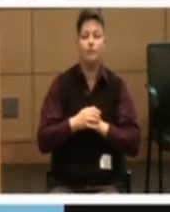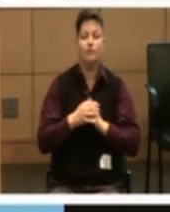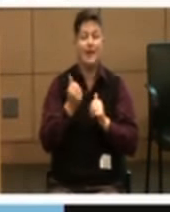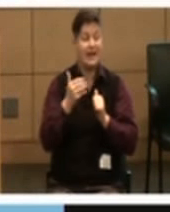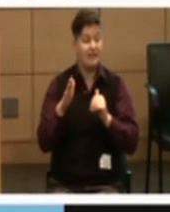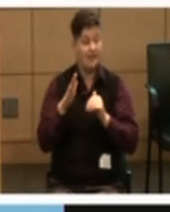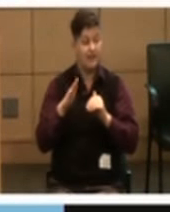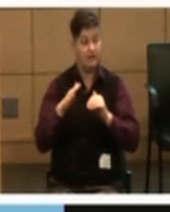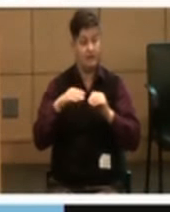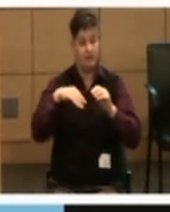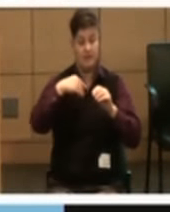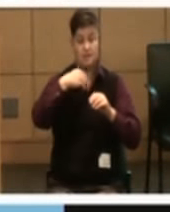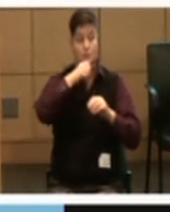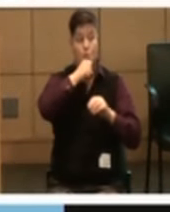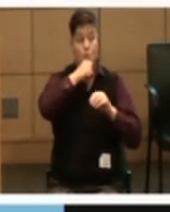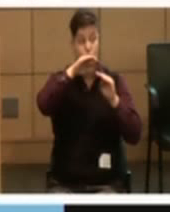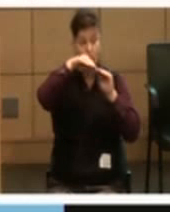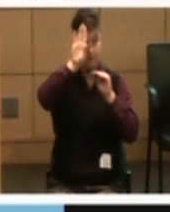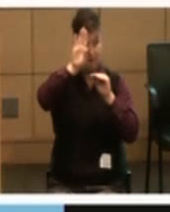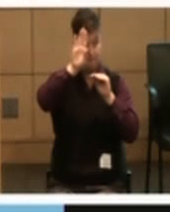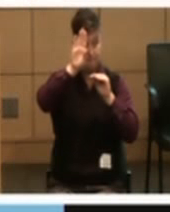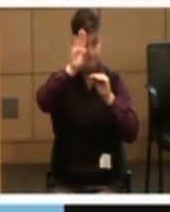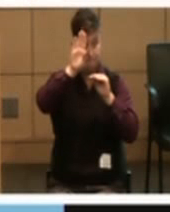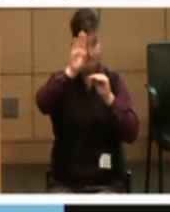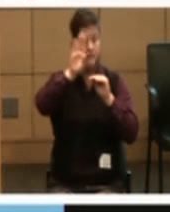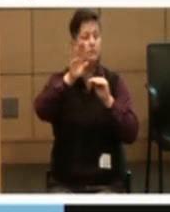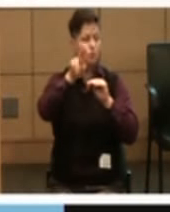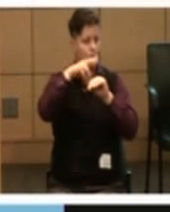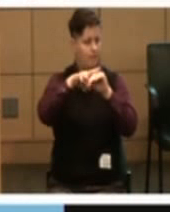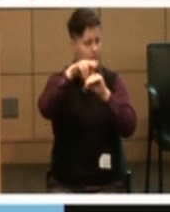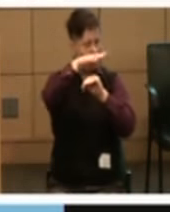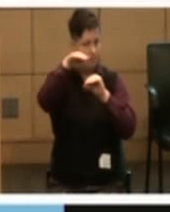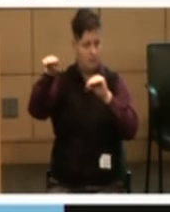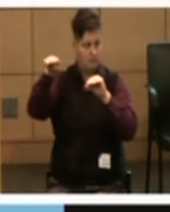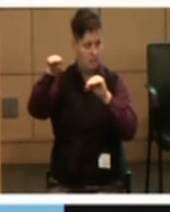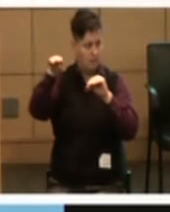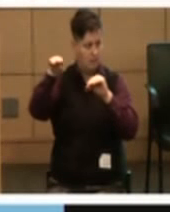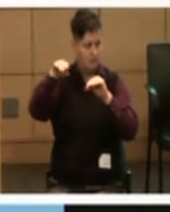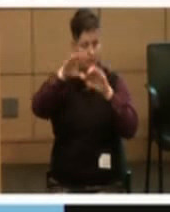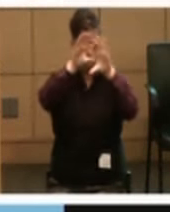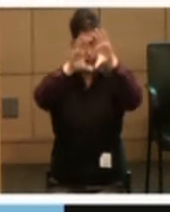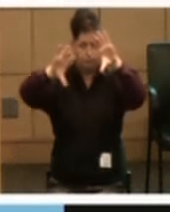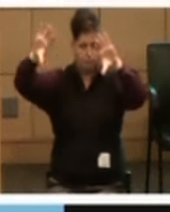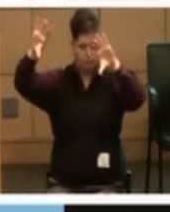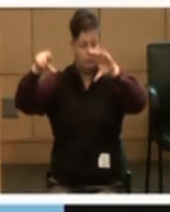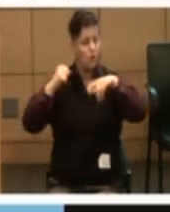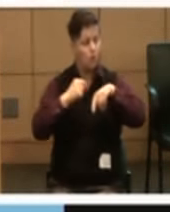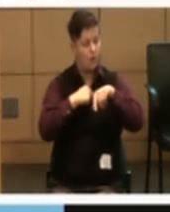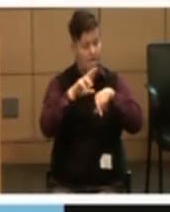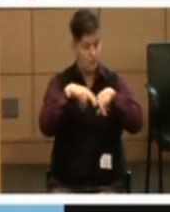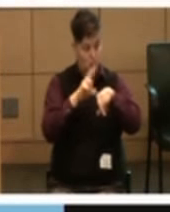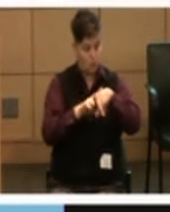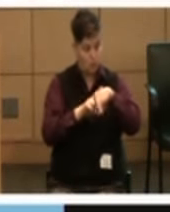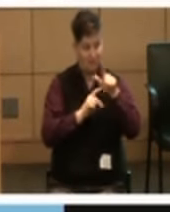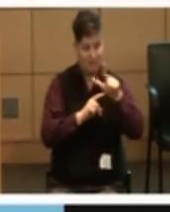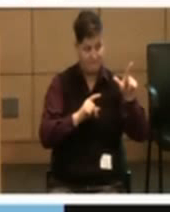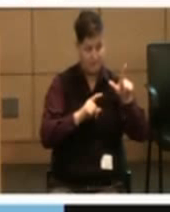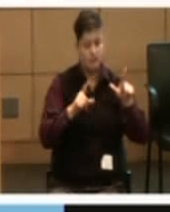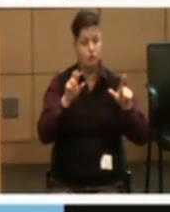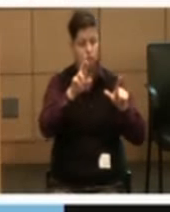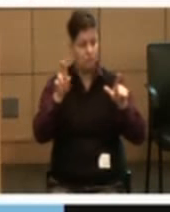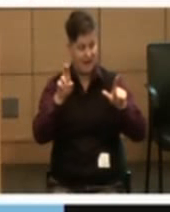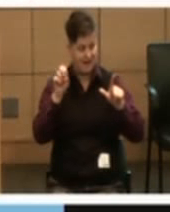above this orange line is considered in the normal range. So we have normal hearing in the left ear. We have a hearing loss in the right